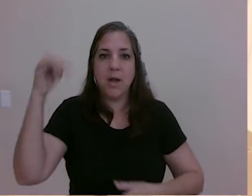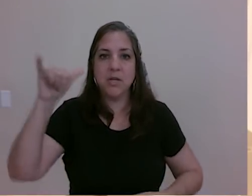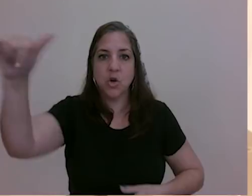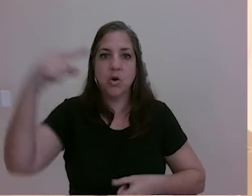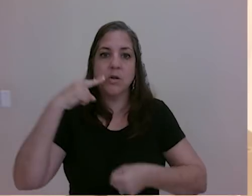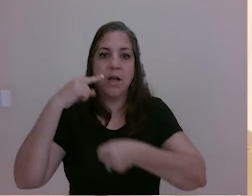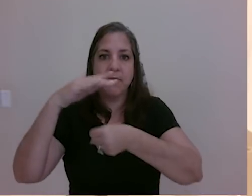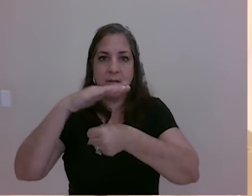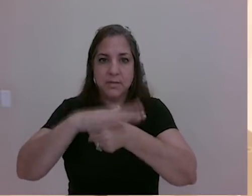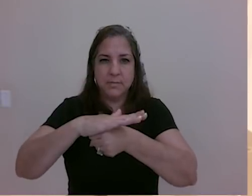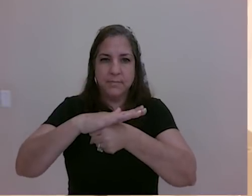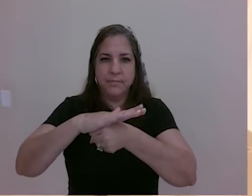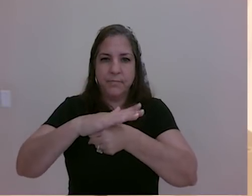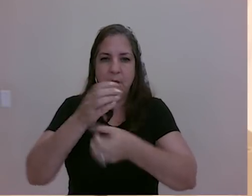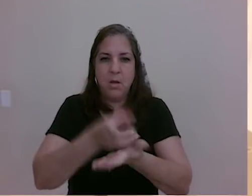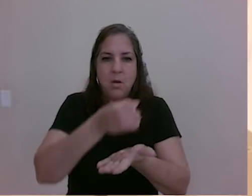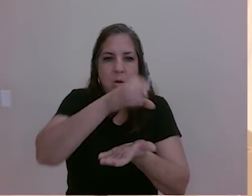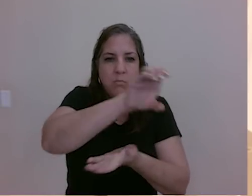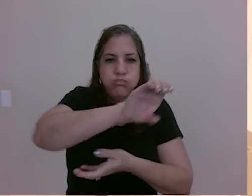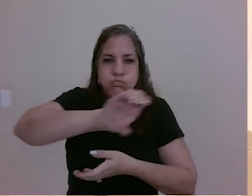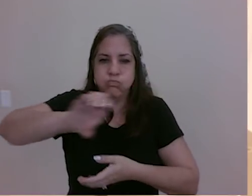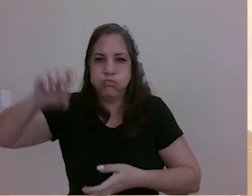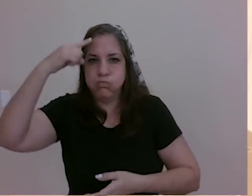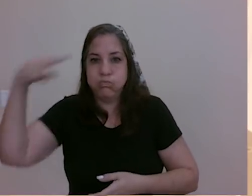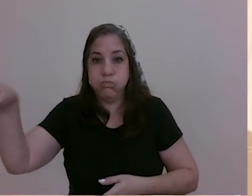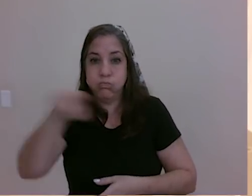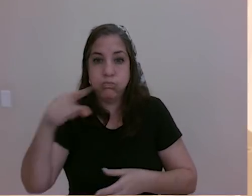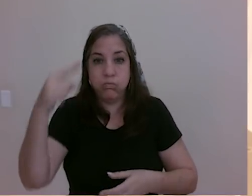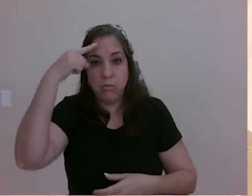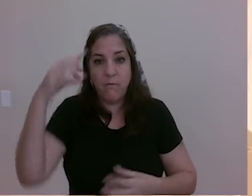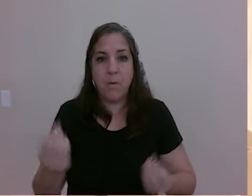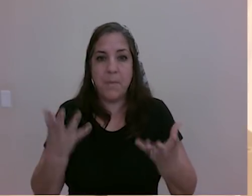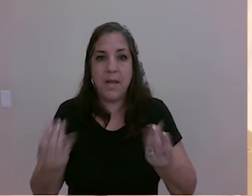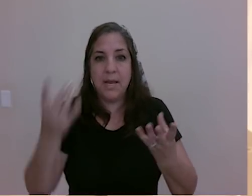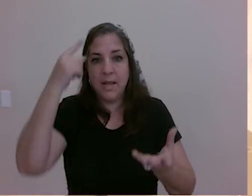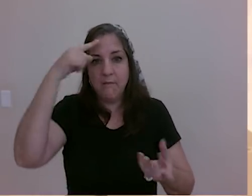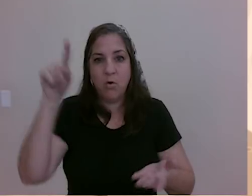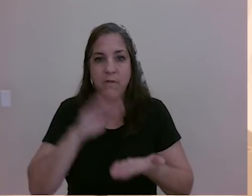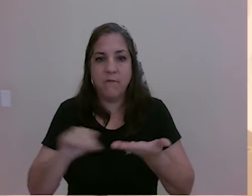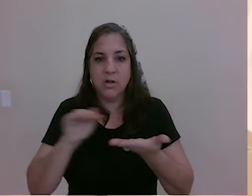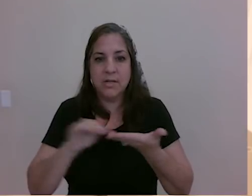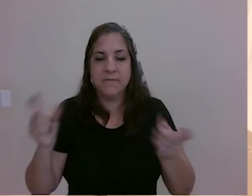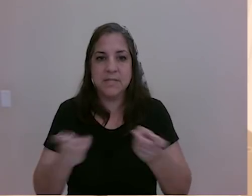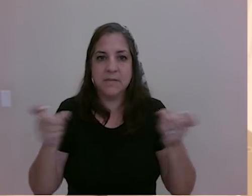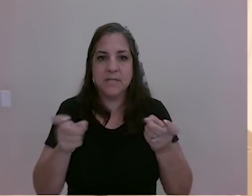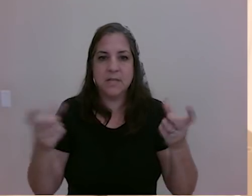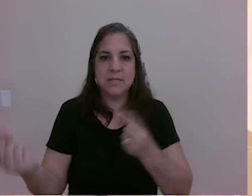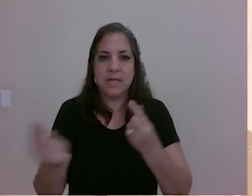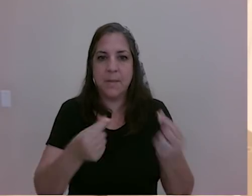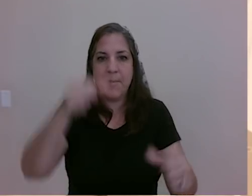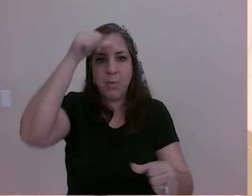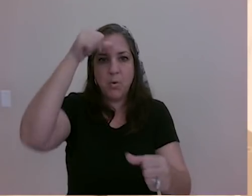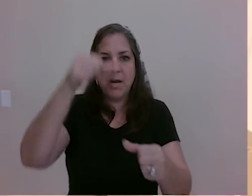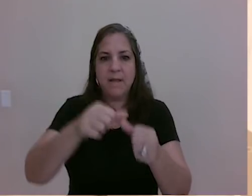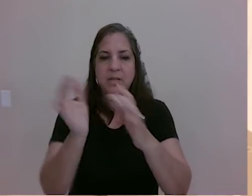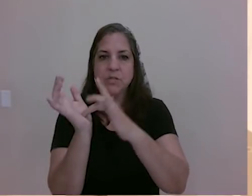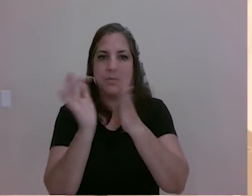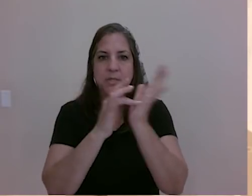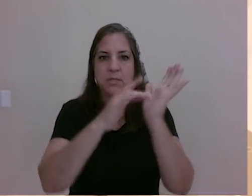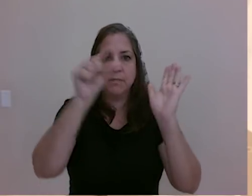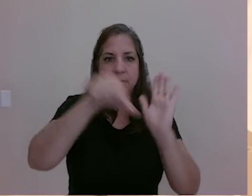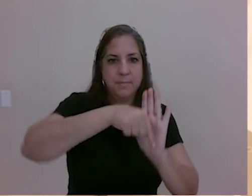will be poured out for you and for many for the forgiveness of sins. Do this in memory of me."